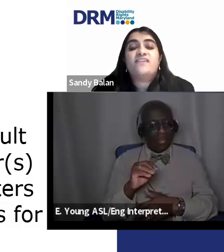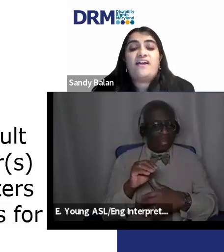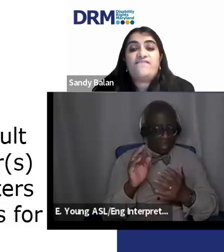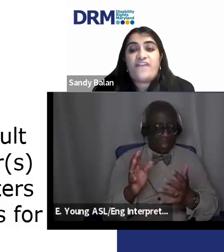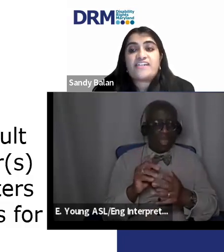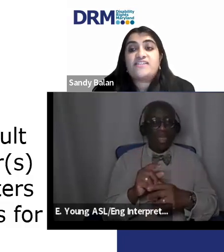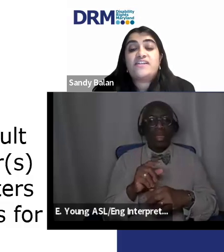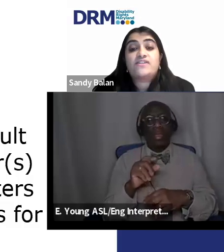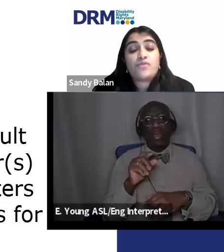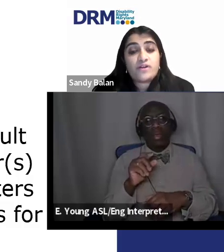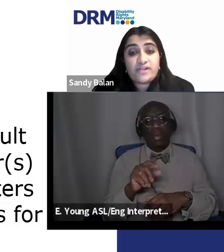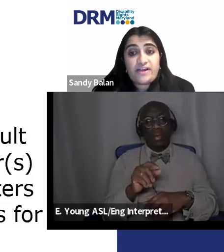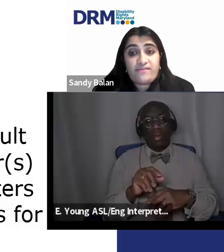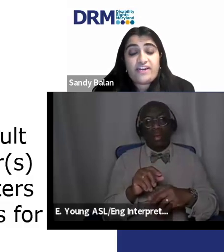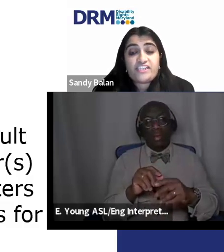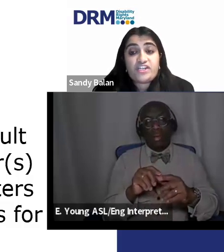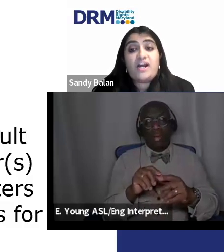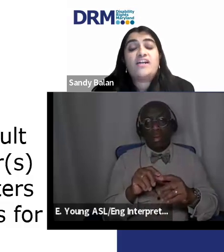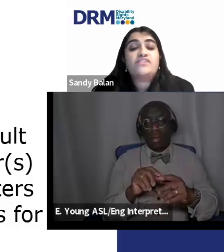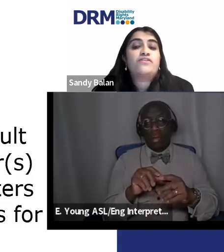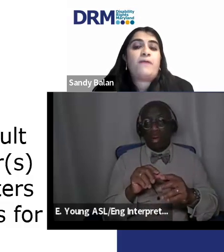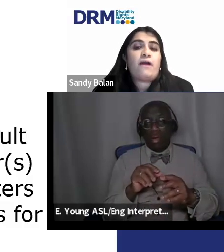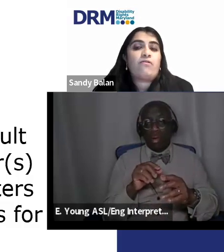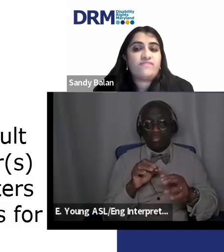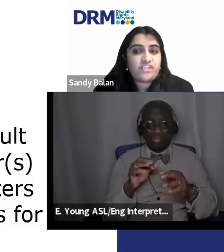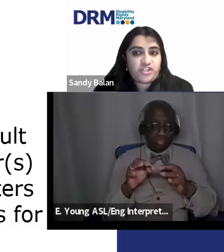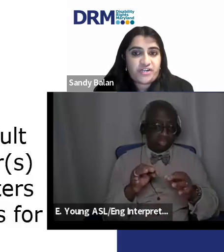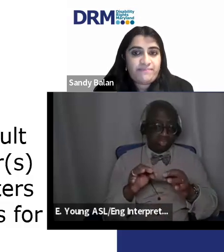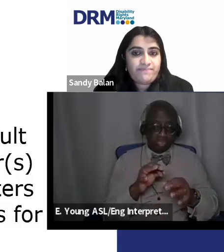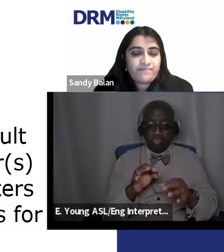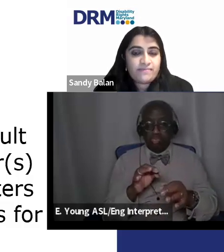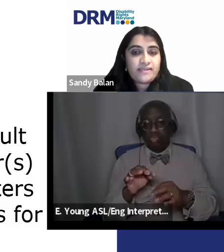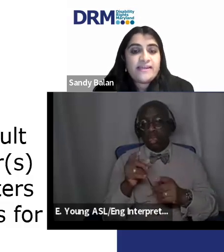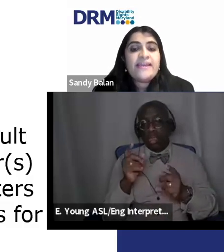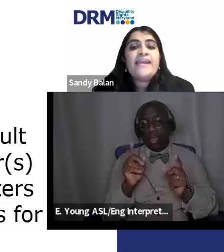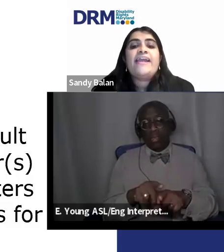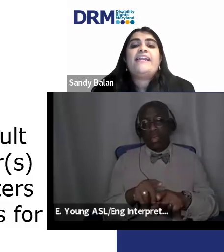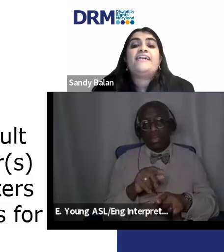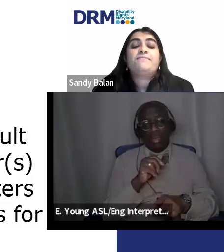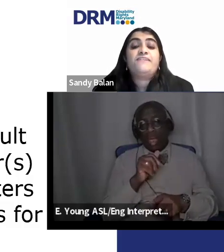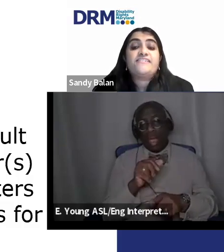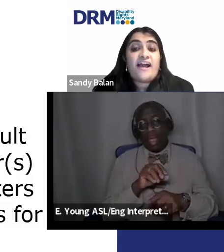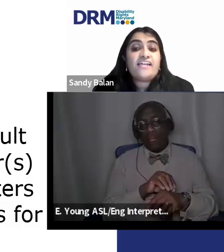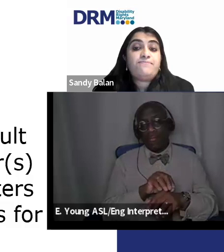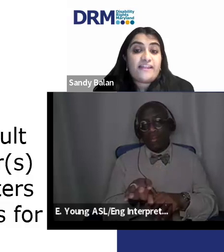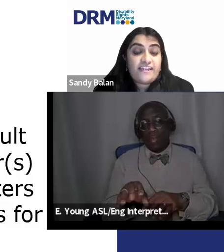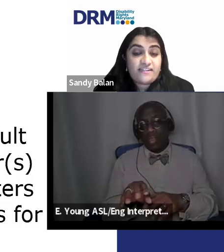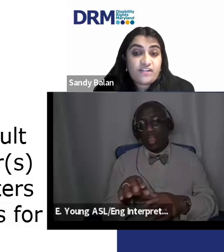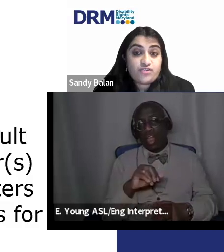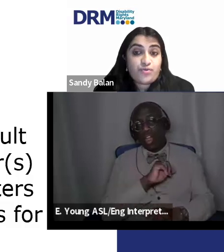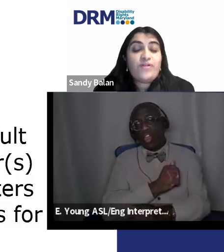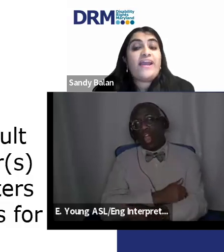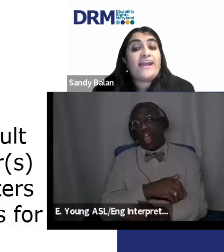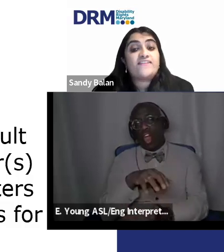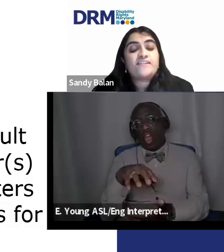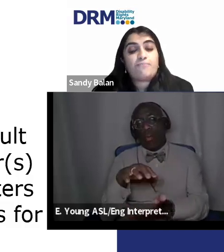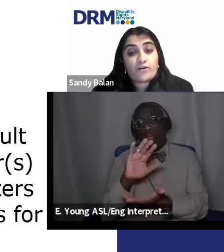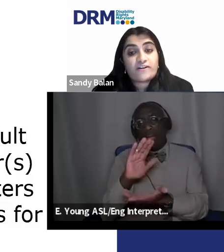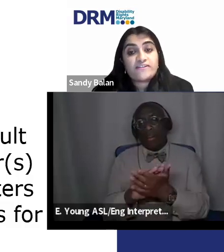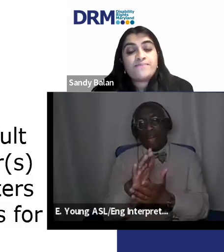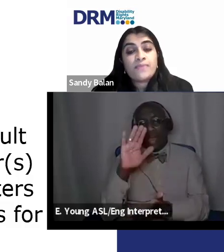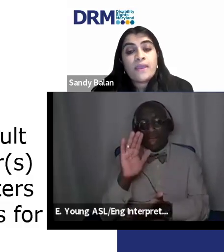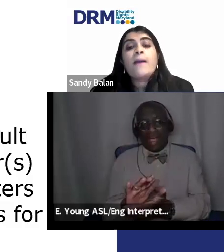agreement does not affect the authority of an agent under a power of an attorney. It has to be signed by the individual